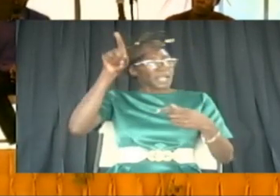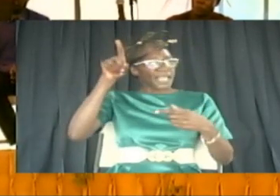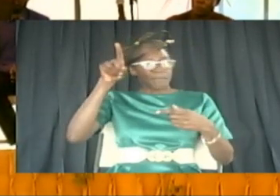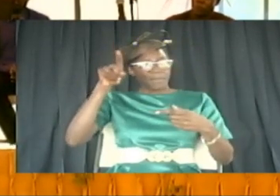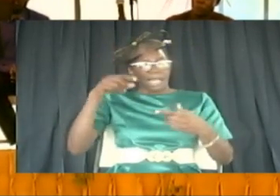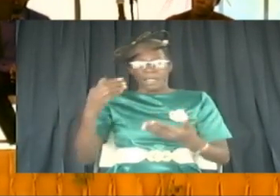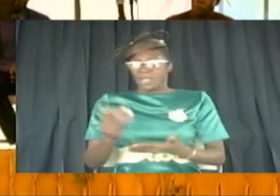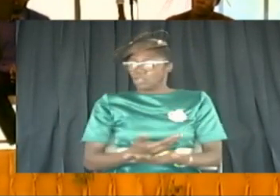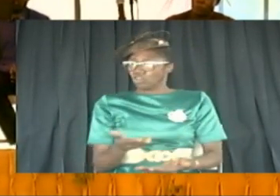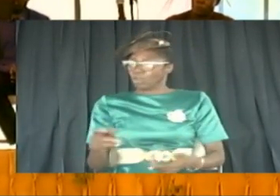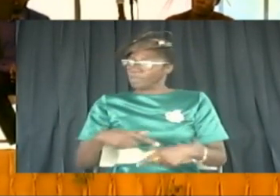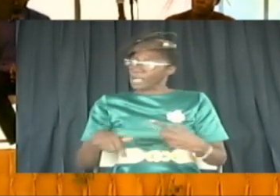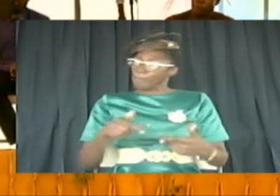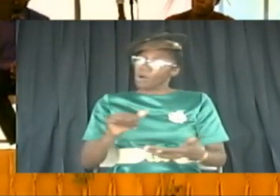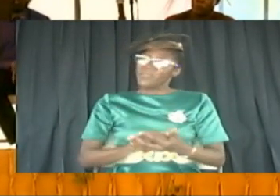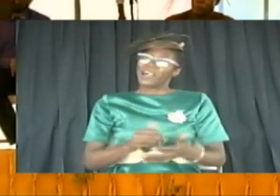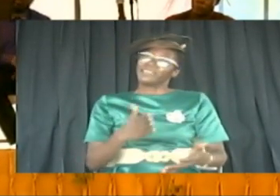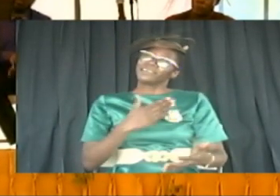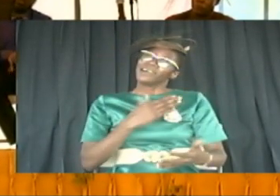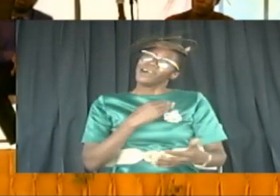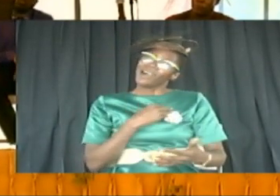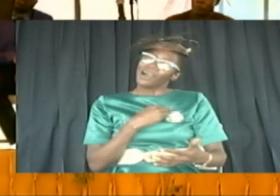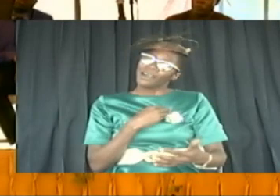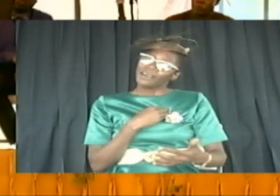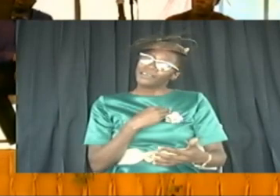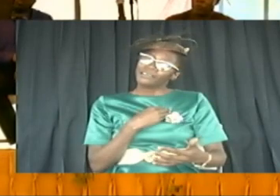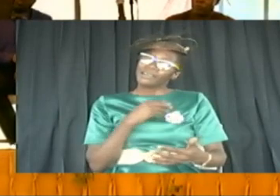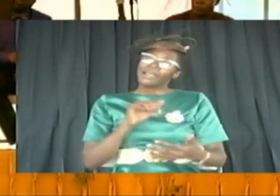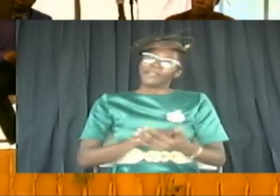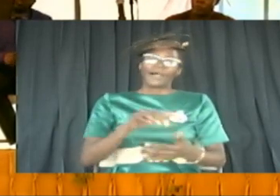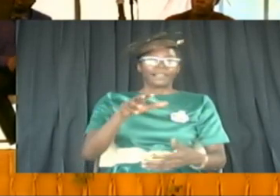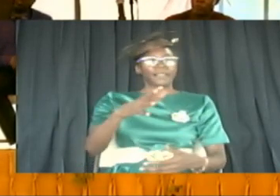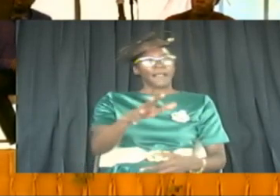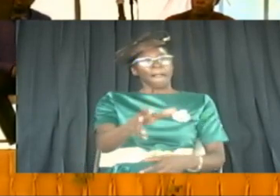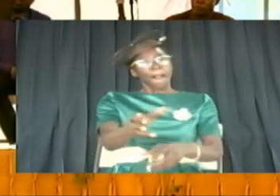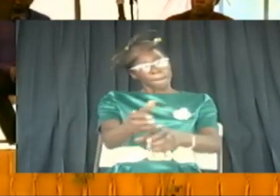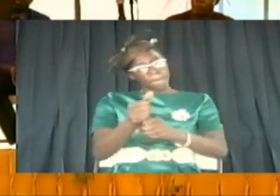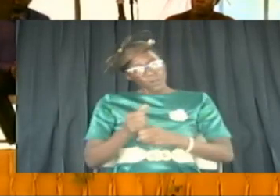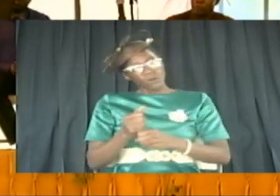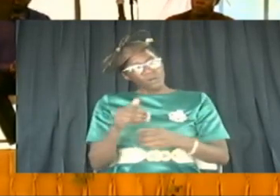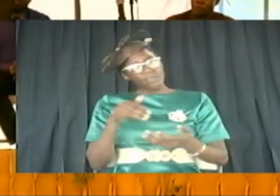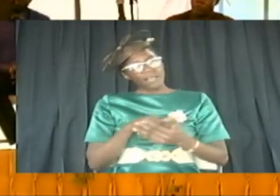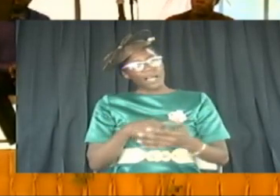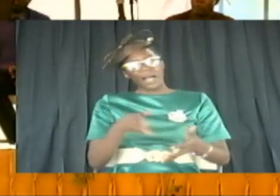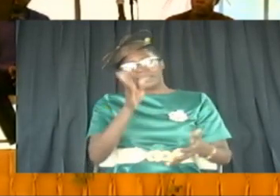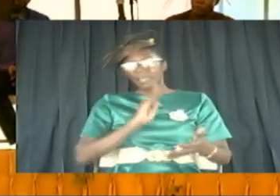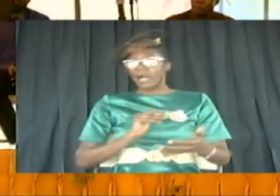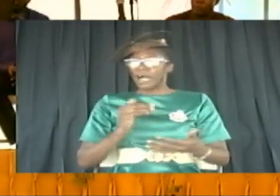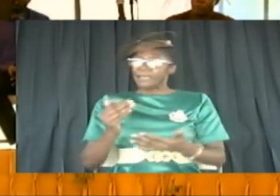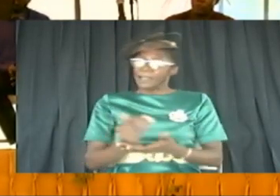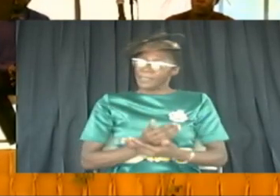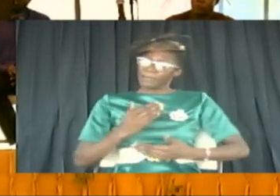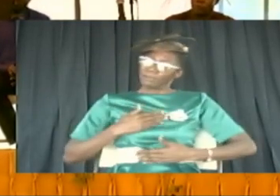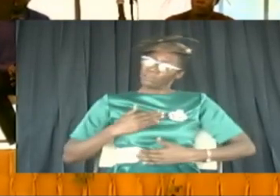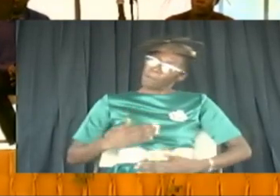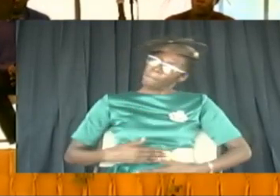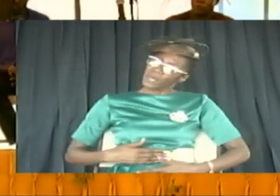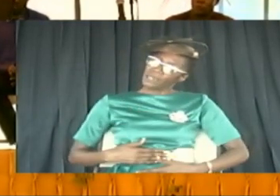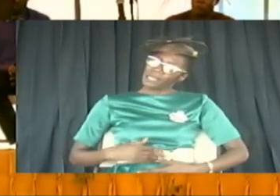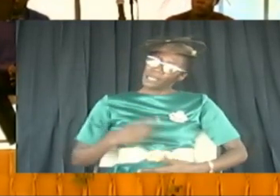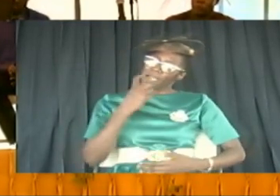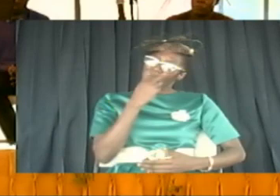something about that heart that pulls at Almighty God. There is somebody who, if